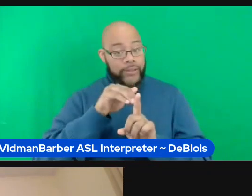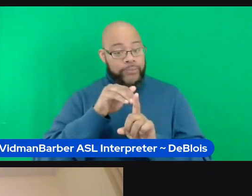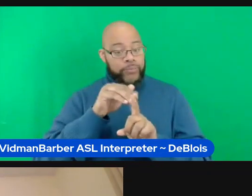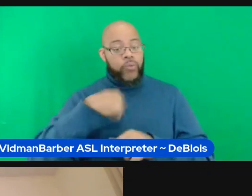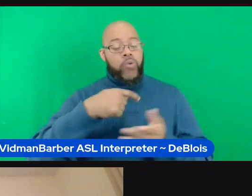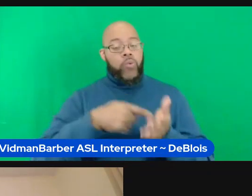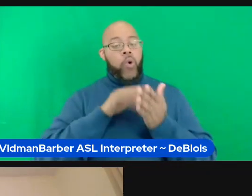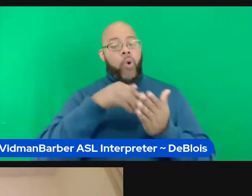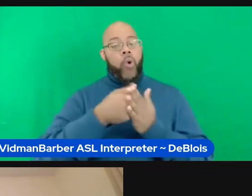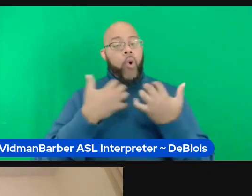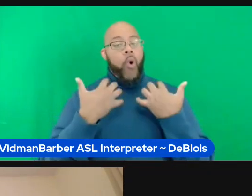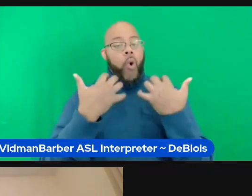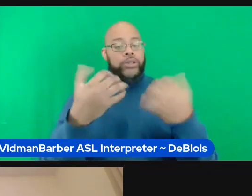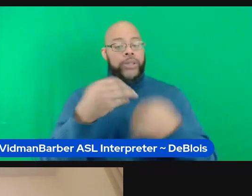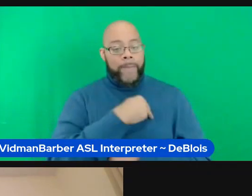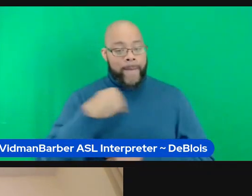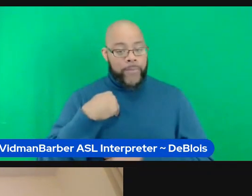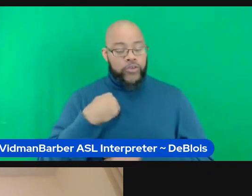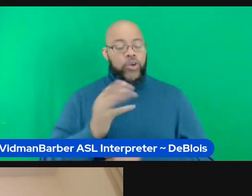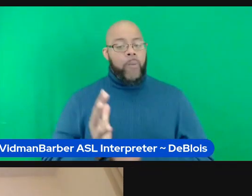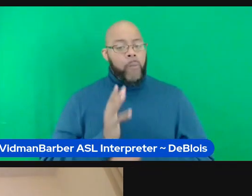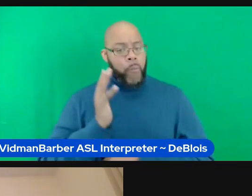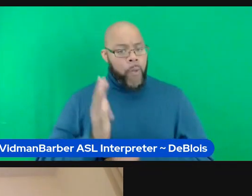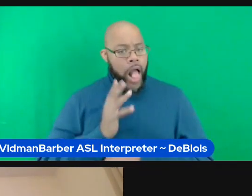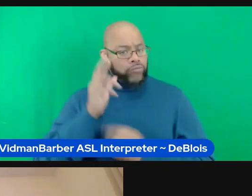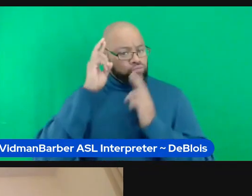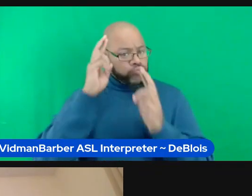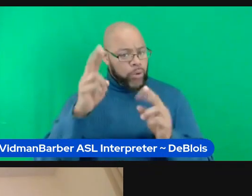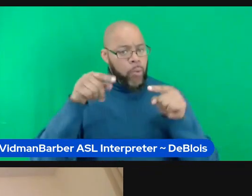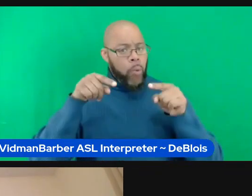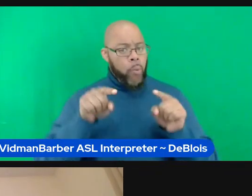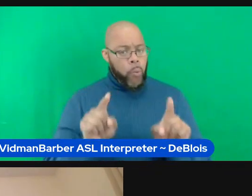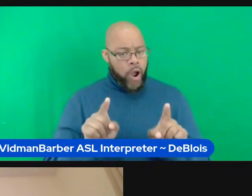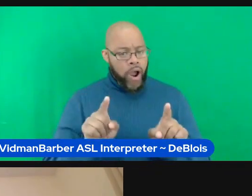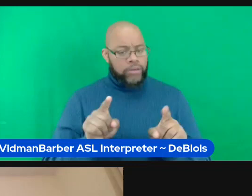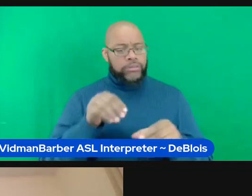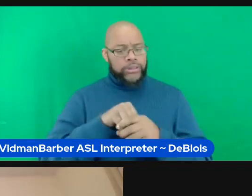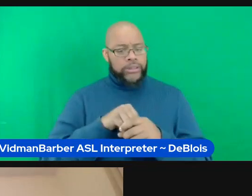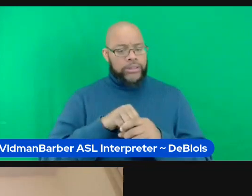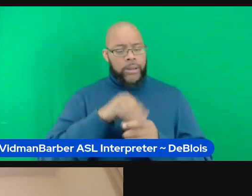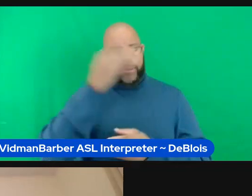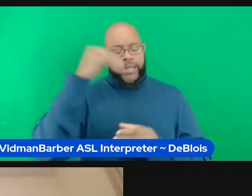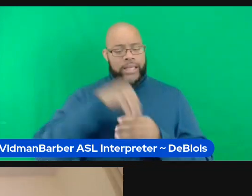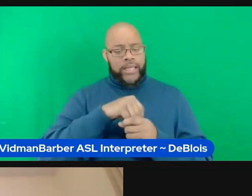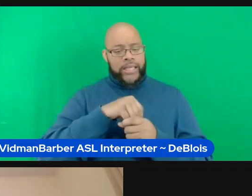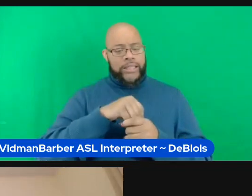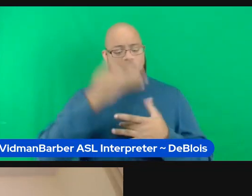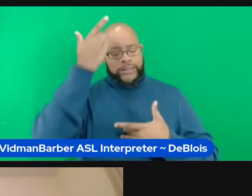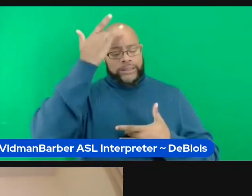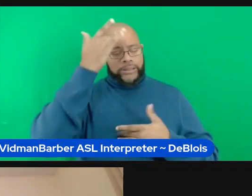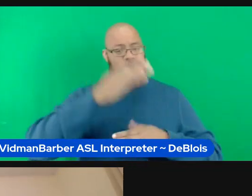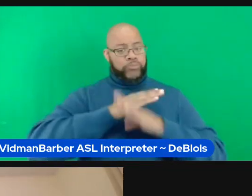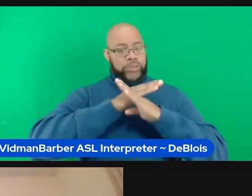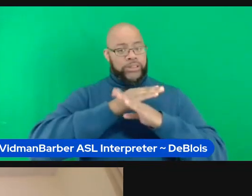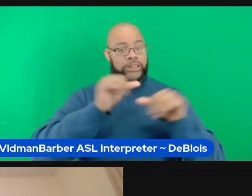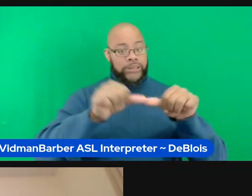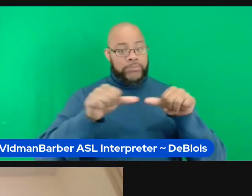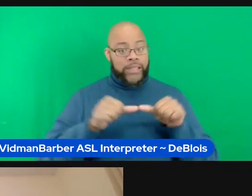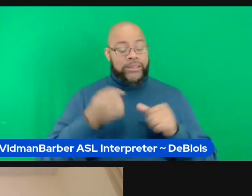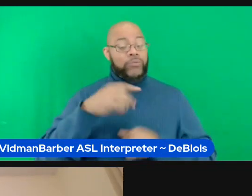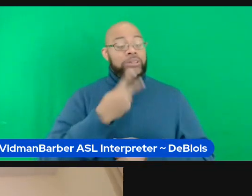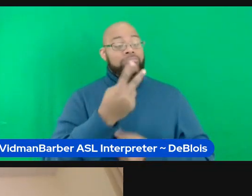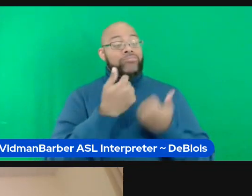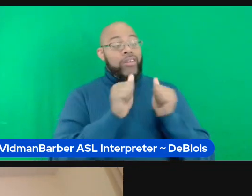all audience members to be polite and respectful while in the Black and Immuno space. If we see